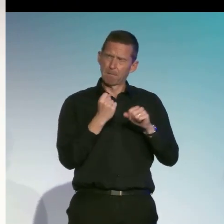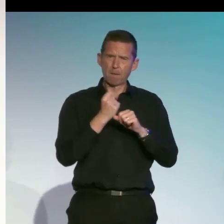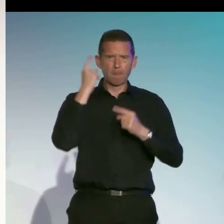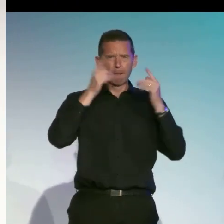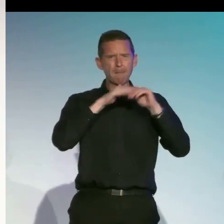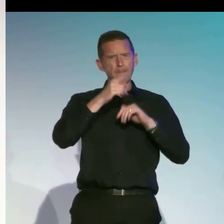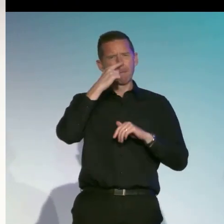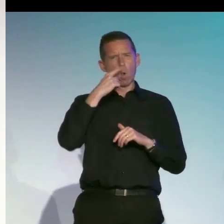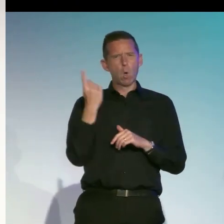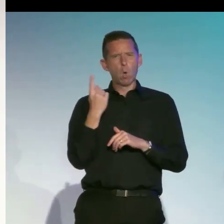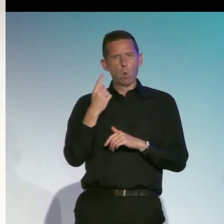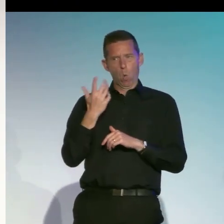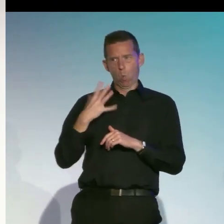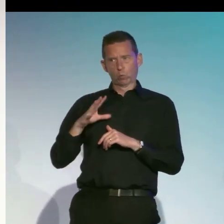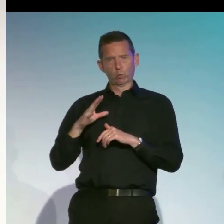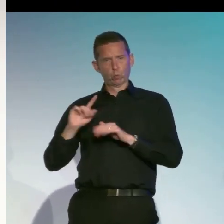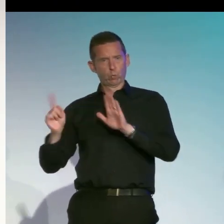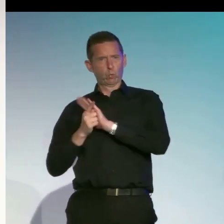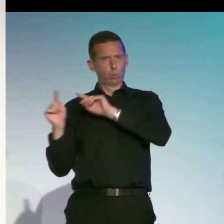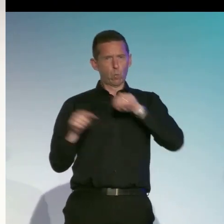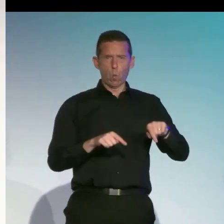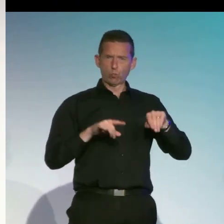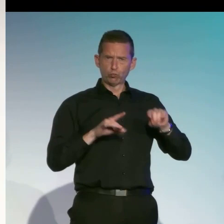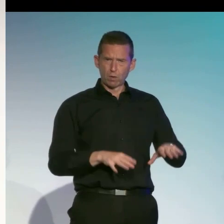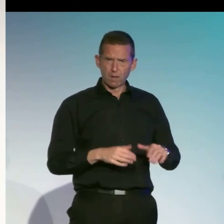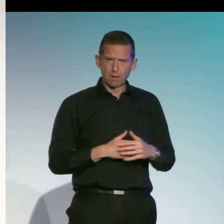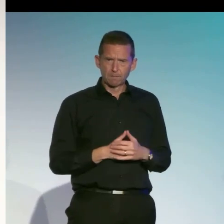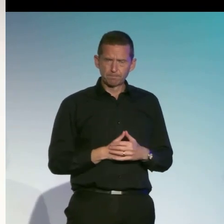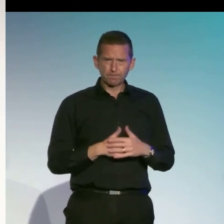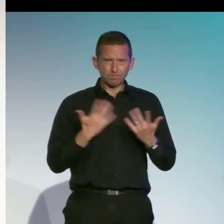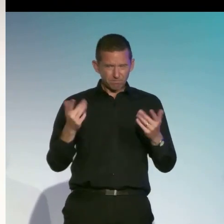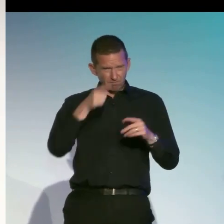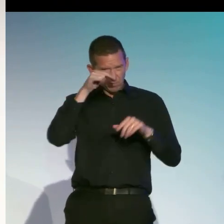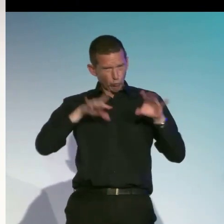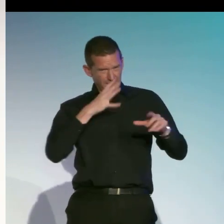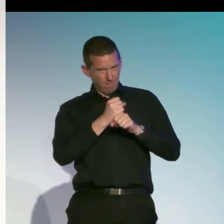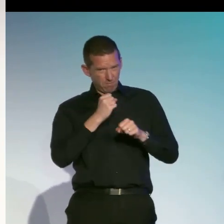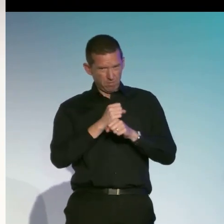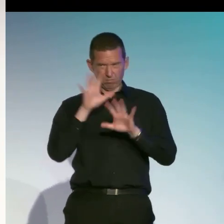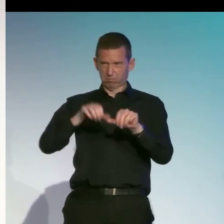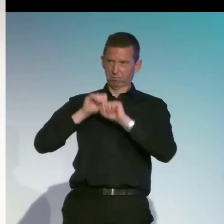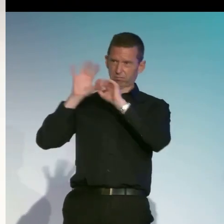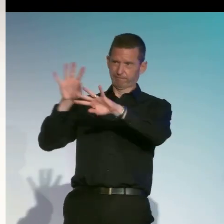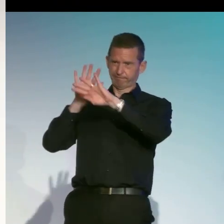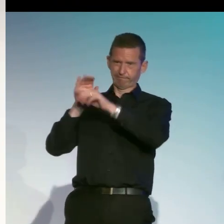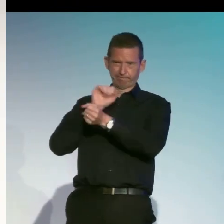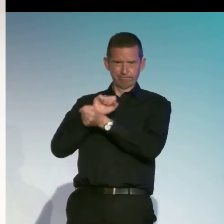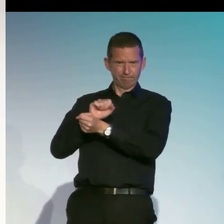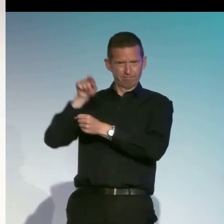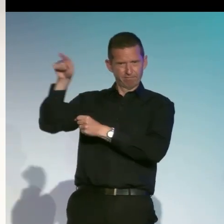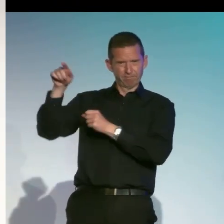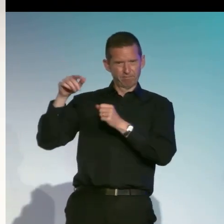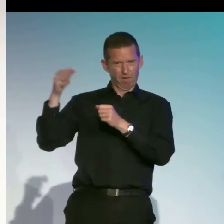people who seek asylum here in Australia. The ways in which our offshore and interdiction processes have functioned